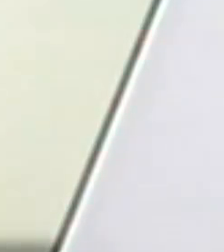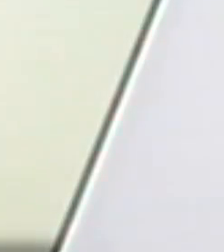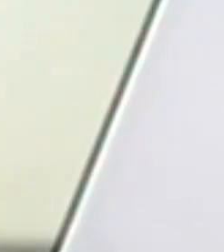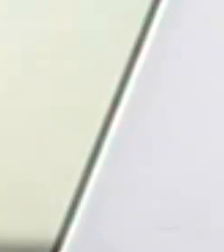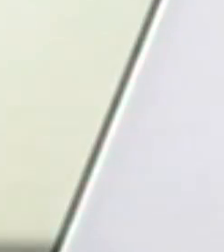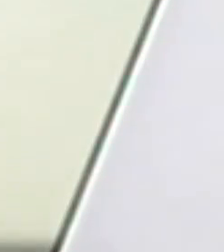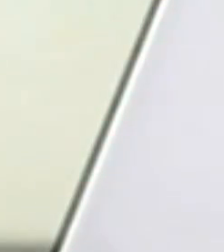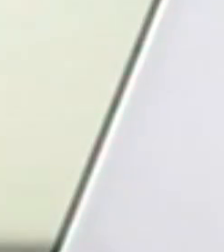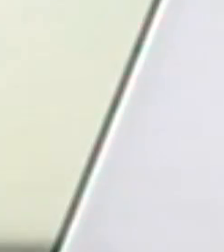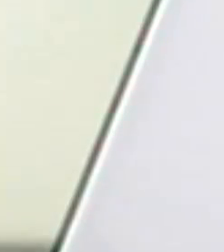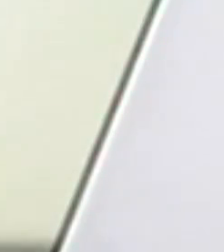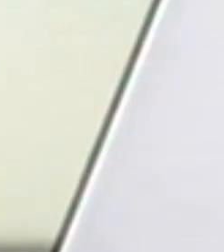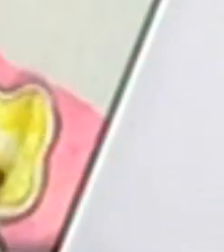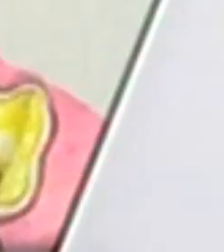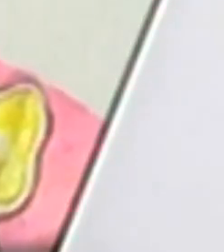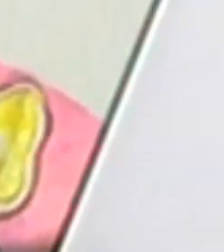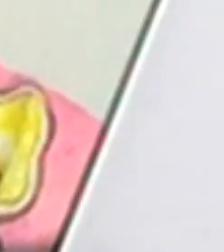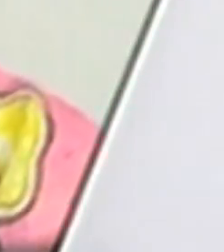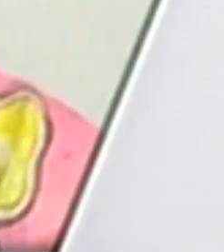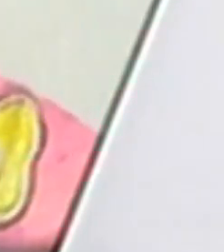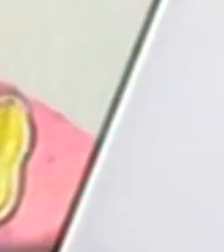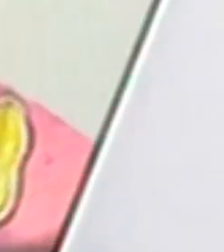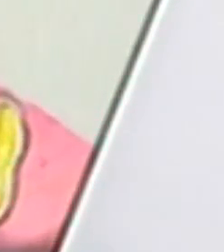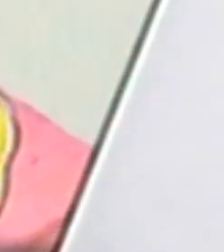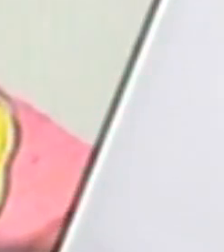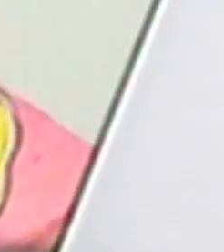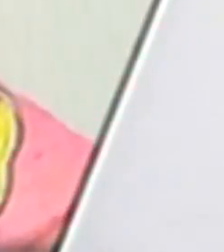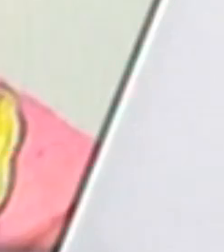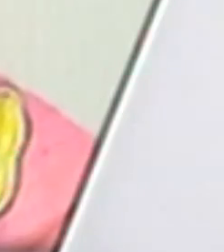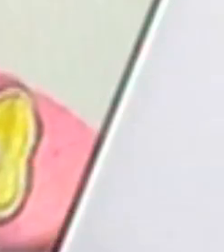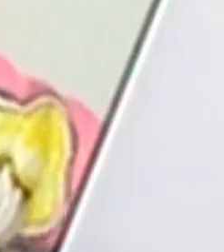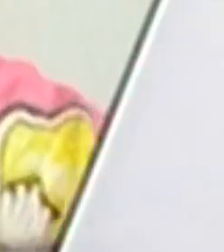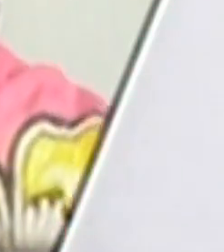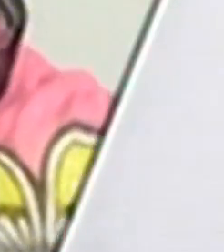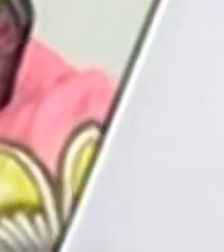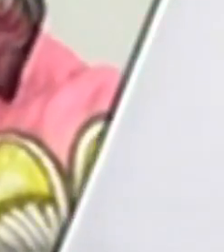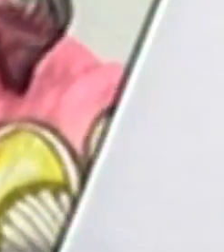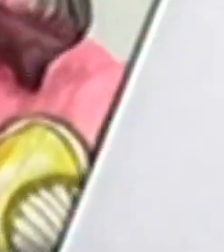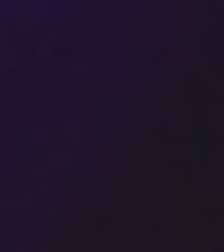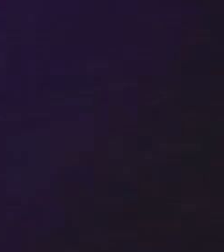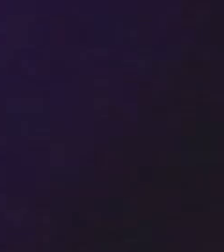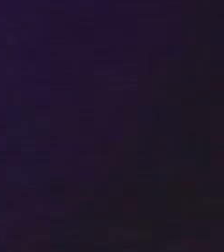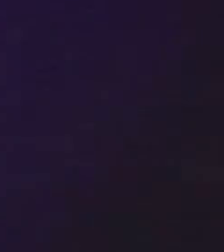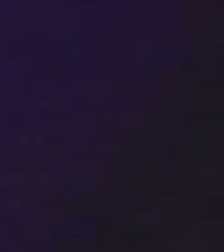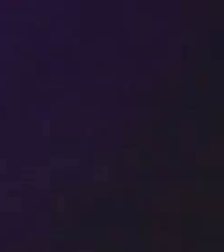Mama, unafanya nini hapa? Kuna shida nyumbani? Shida iko hapa.